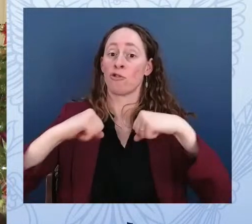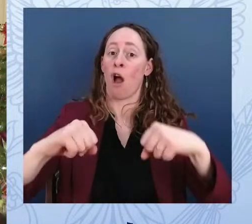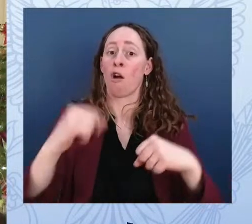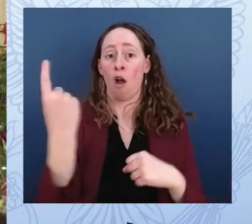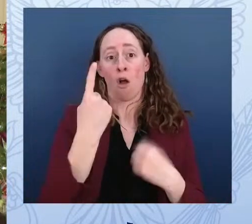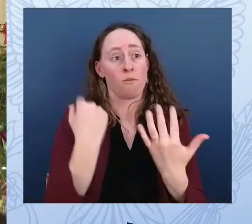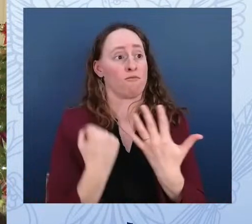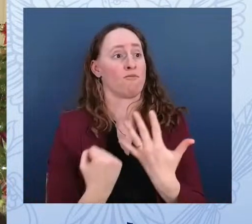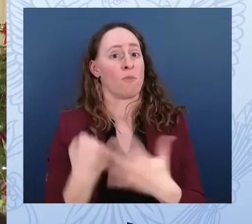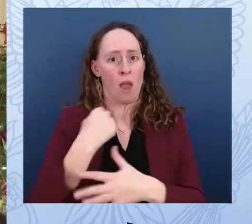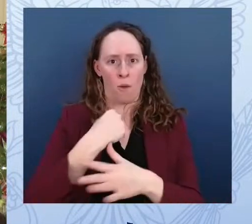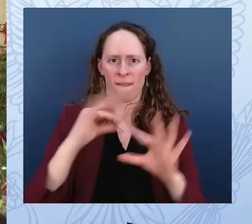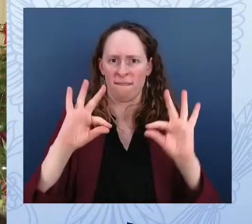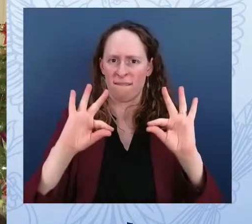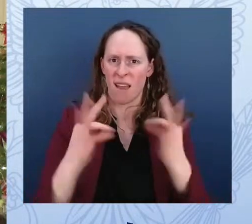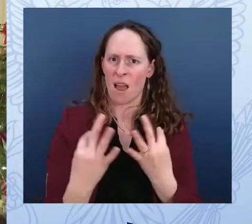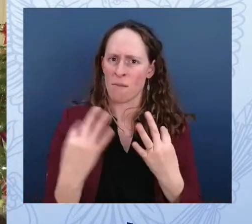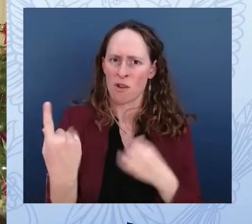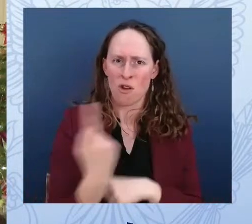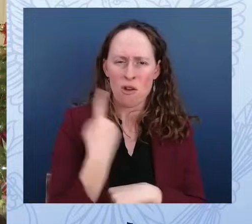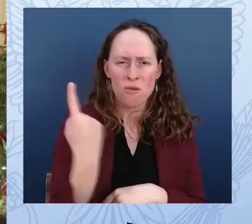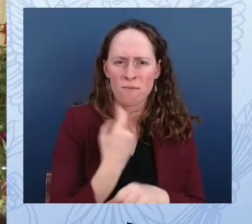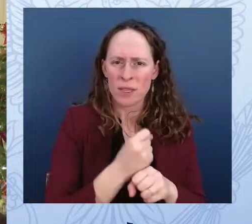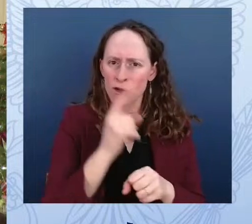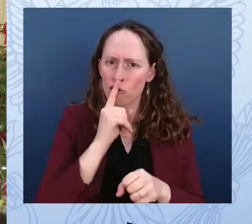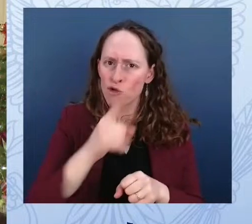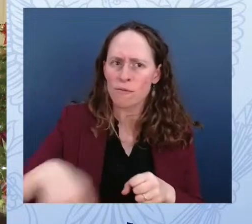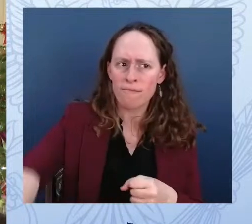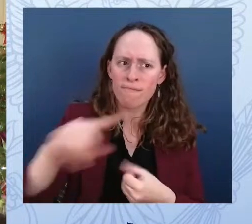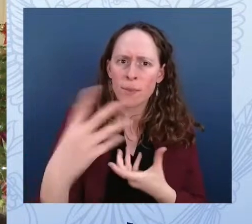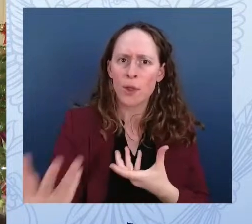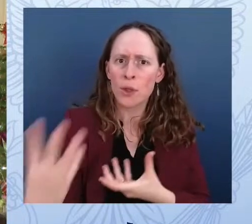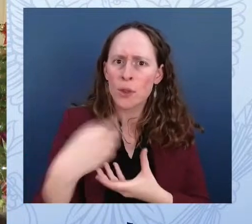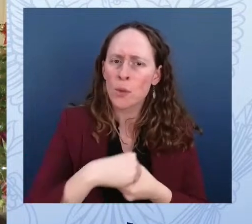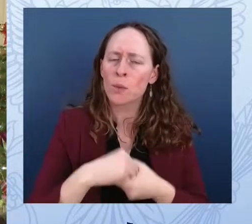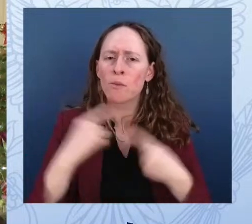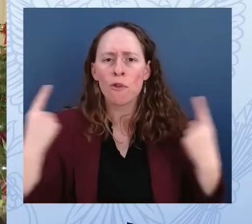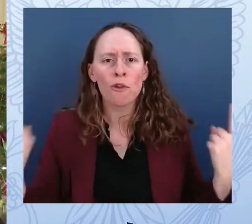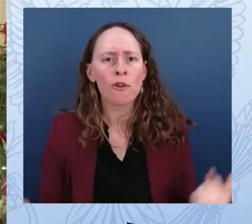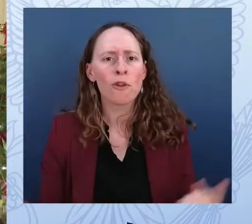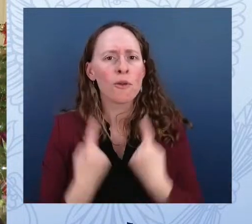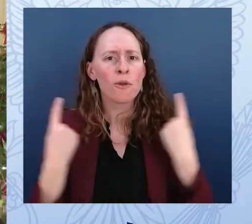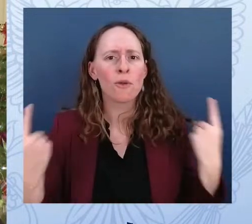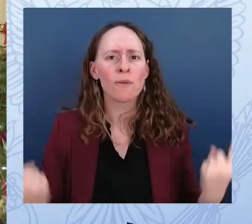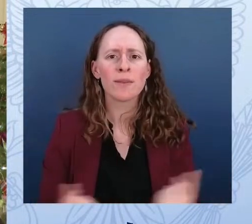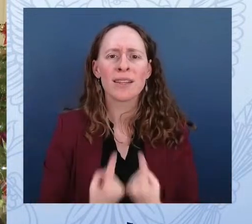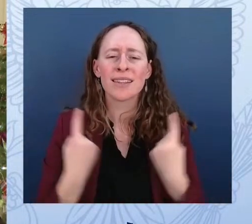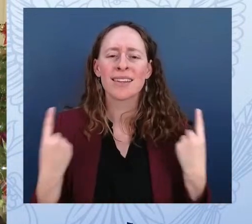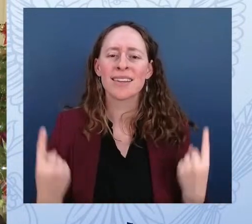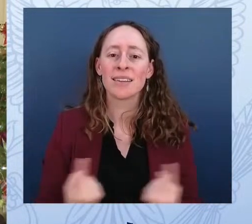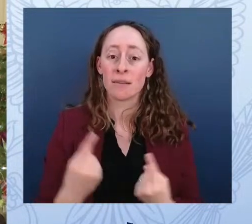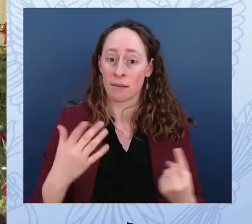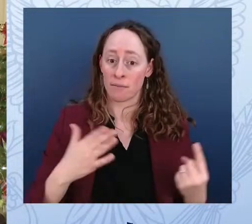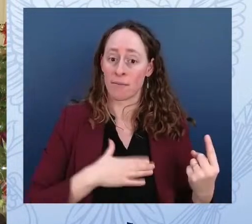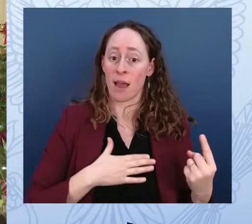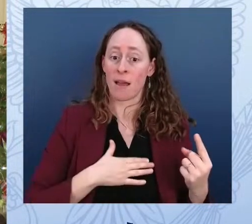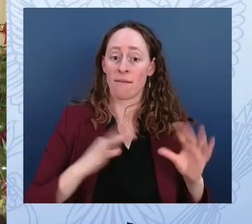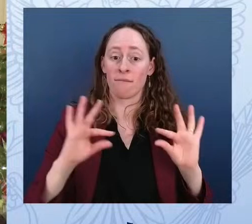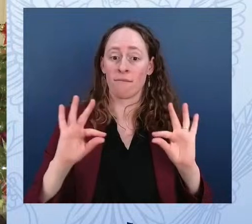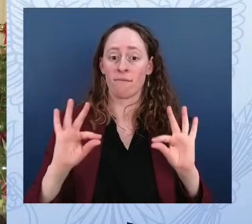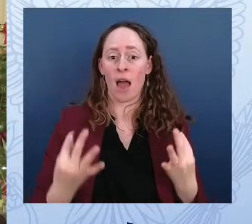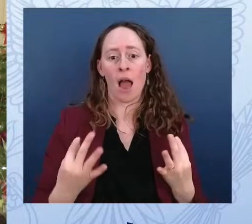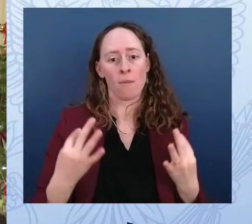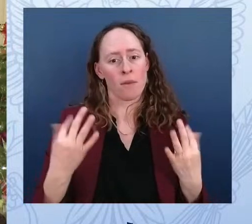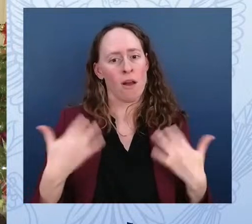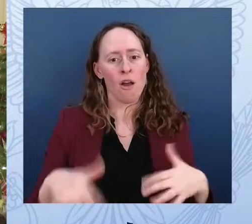included in the process. My family and I have had the pleasure of participating in numerous events that the Delaware